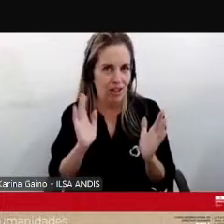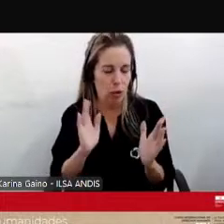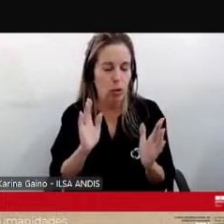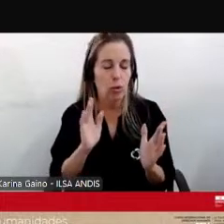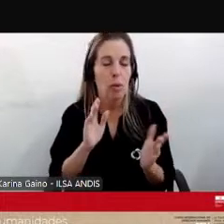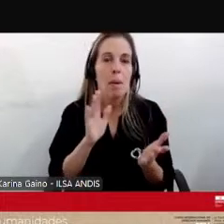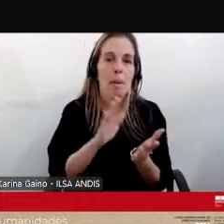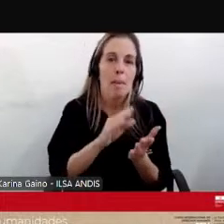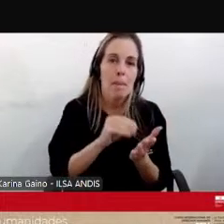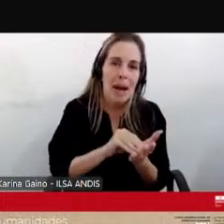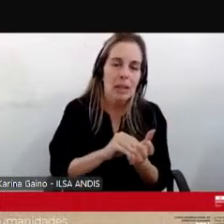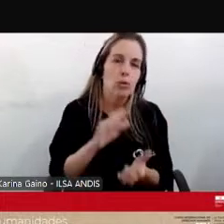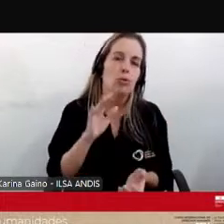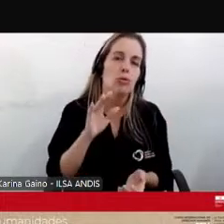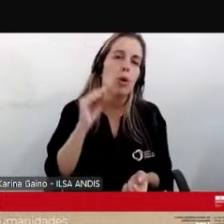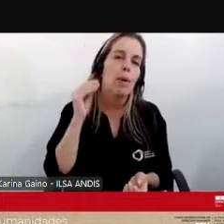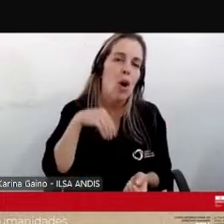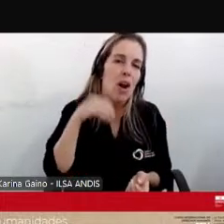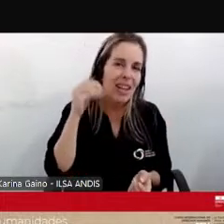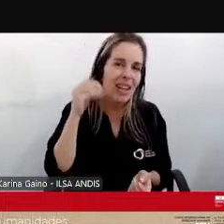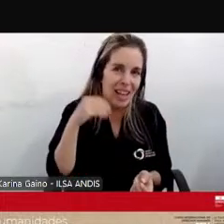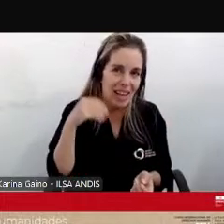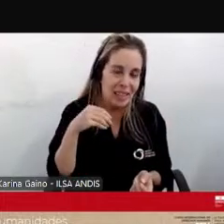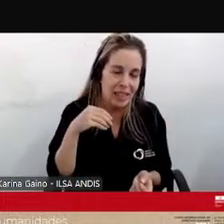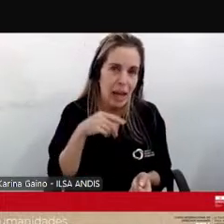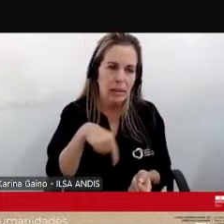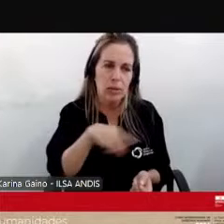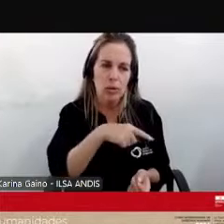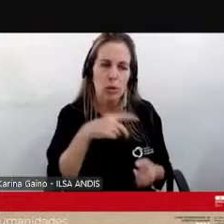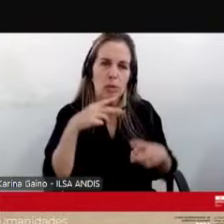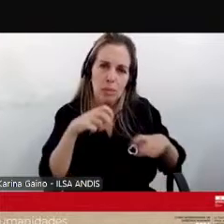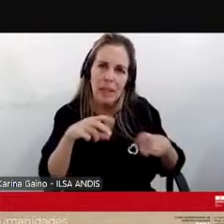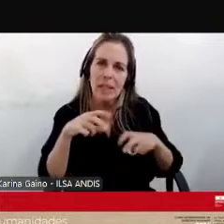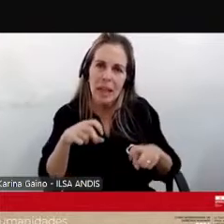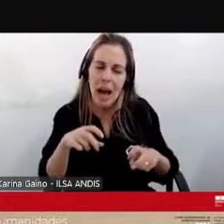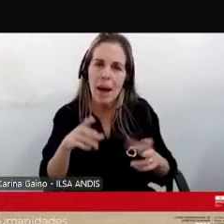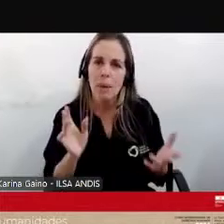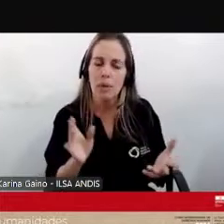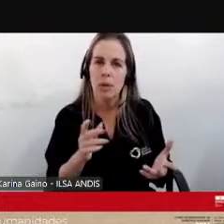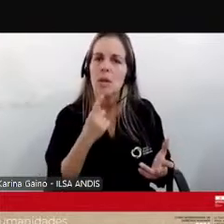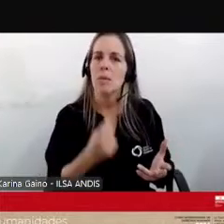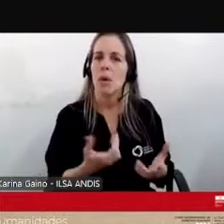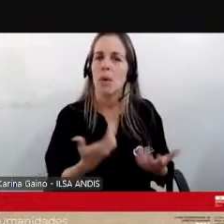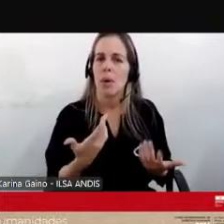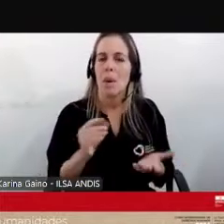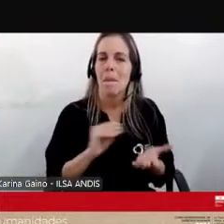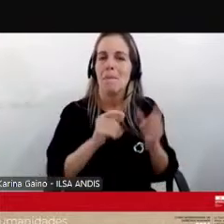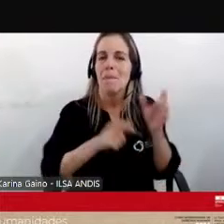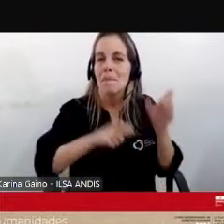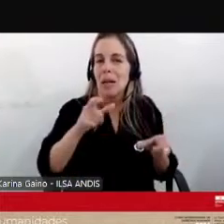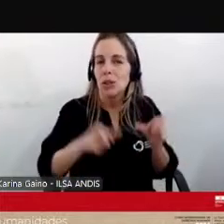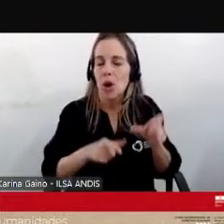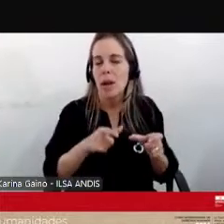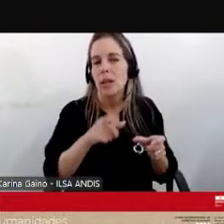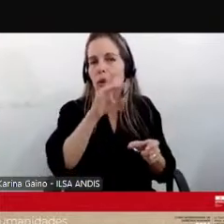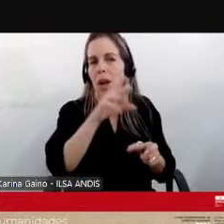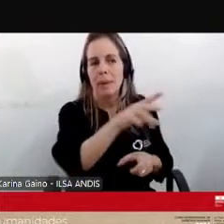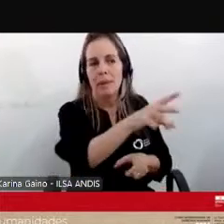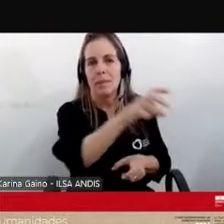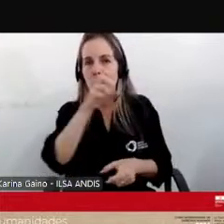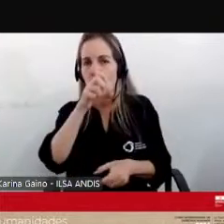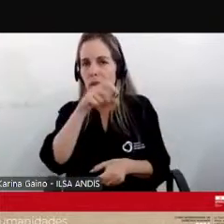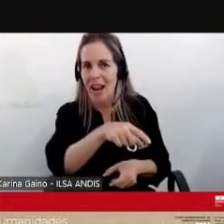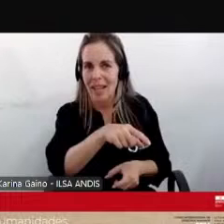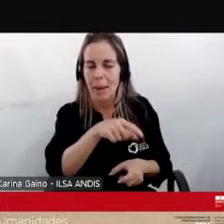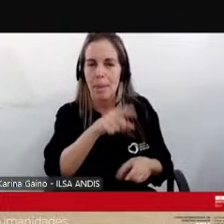according to the amount of coffee harvested, and many times there are also quotas, production quotas or targets that are imposed on